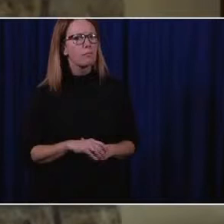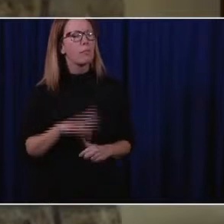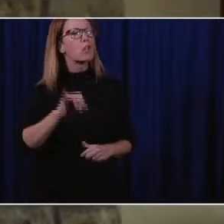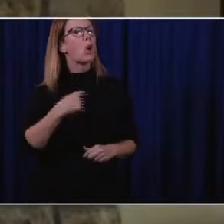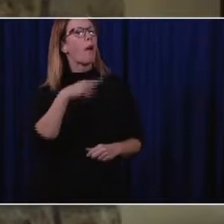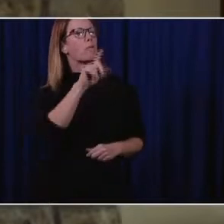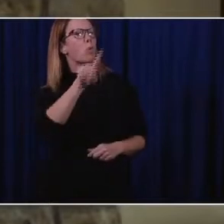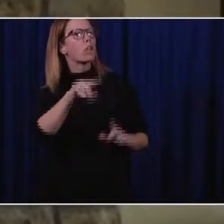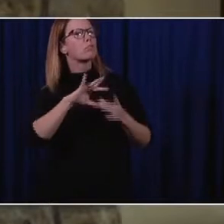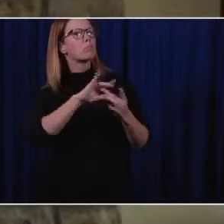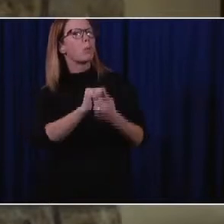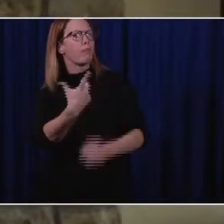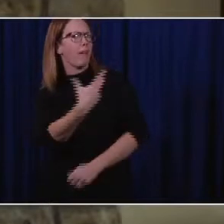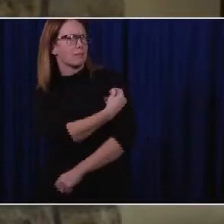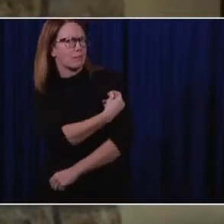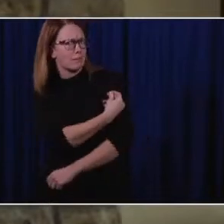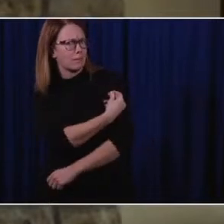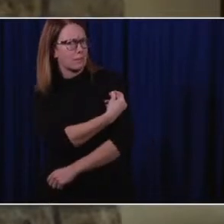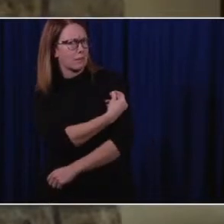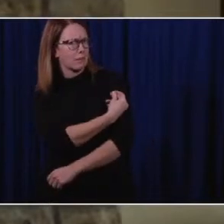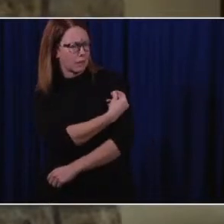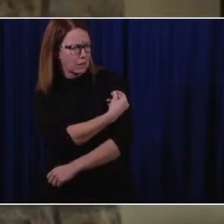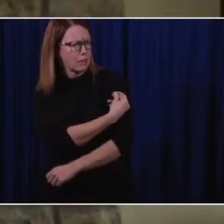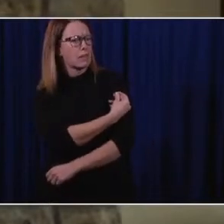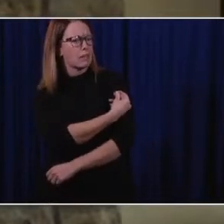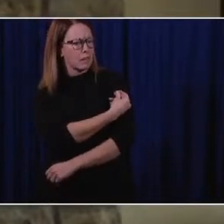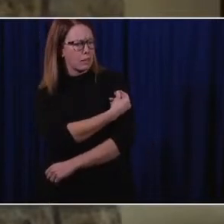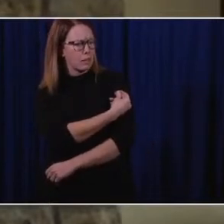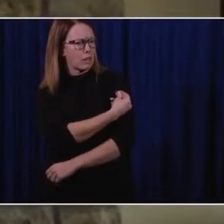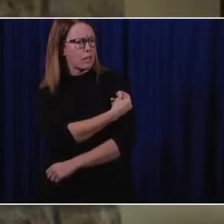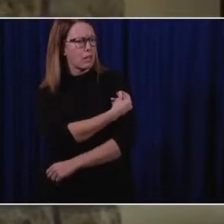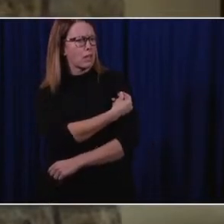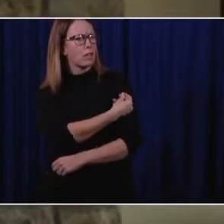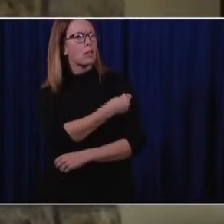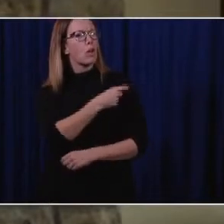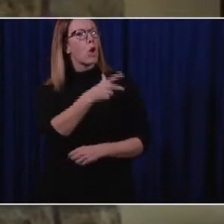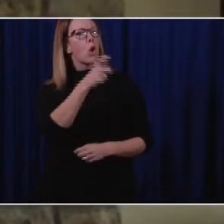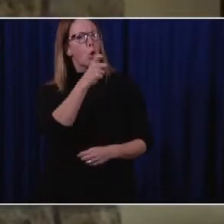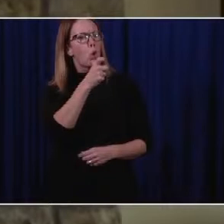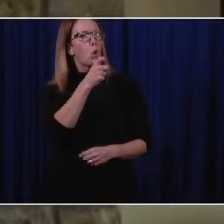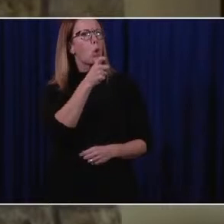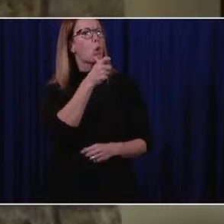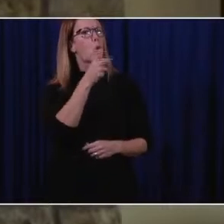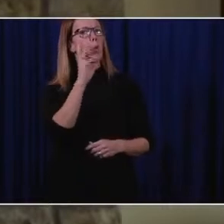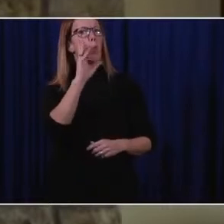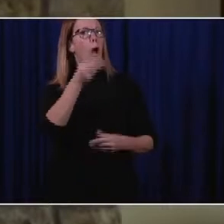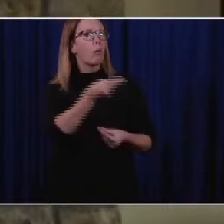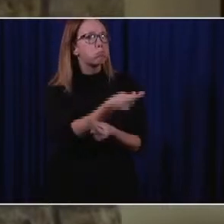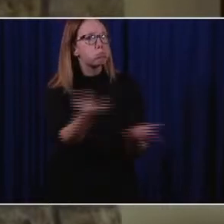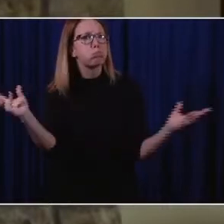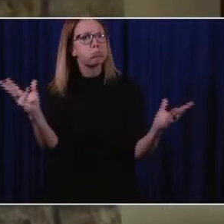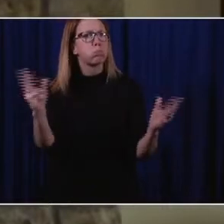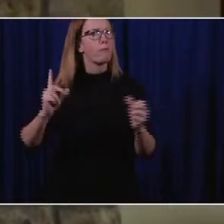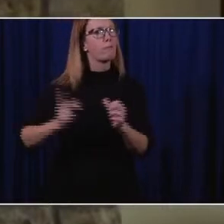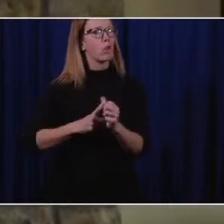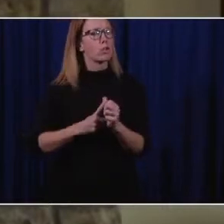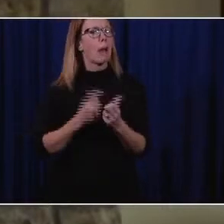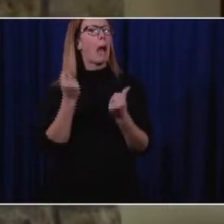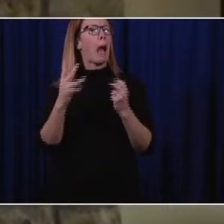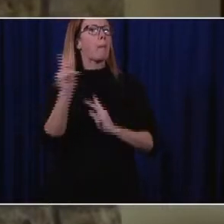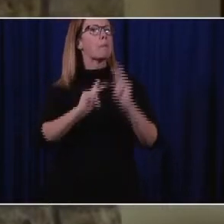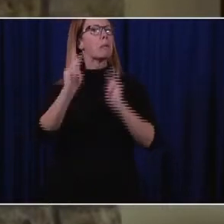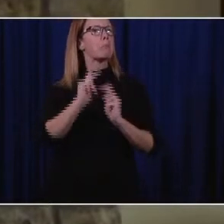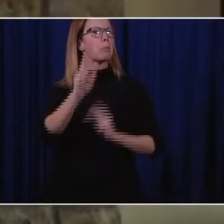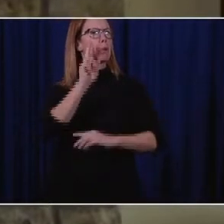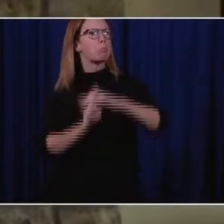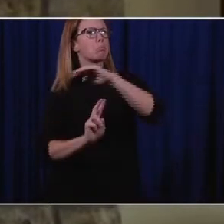you just announced. Which company will it be coming from? Who will be targeted for that first batch? About how many people can be immunized